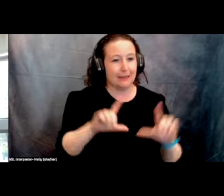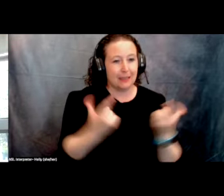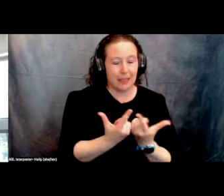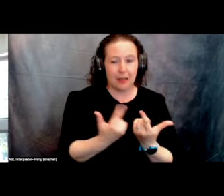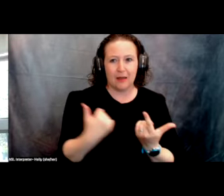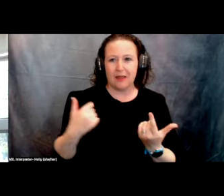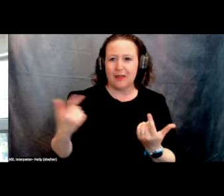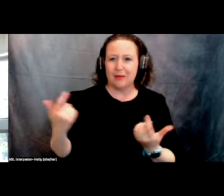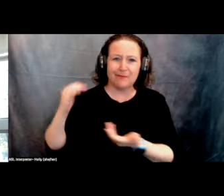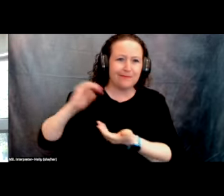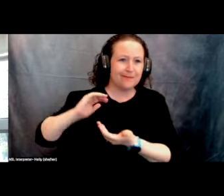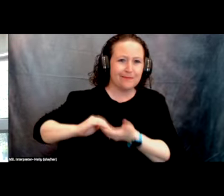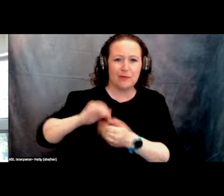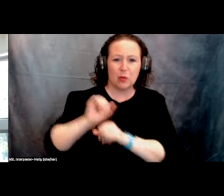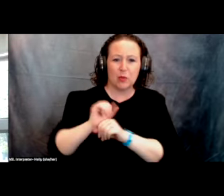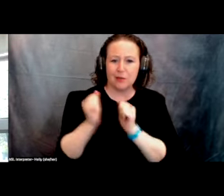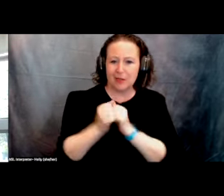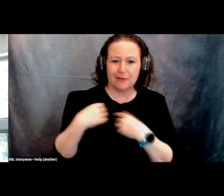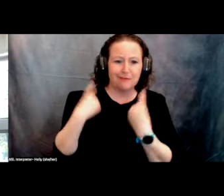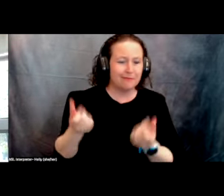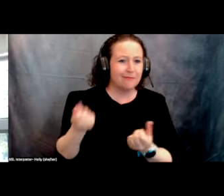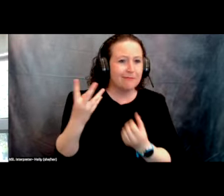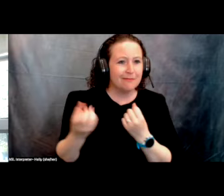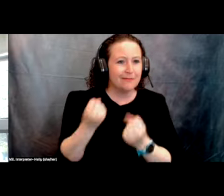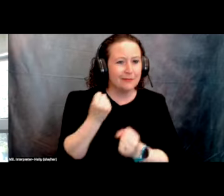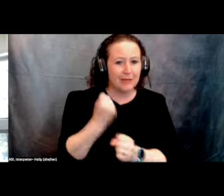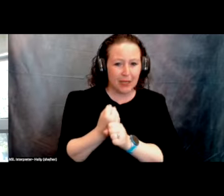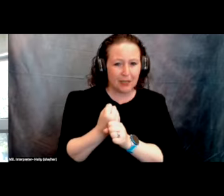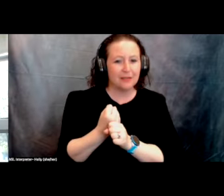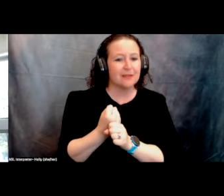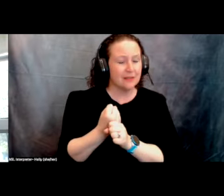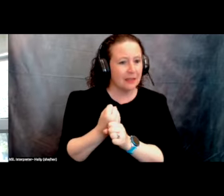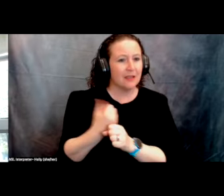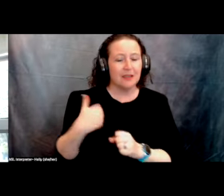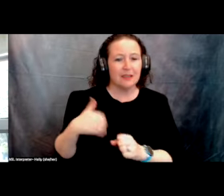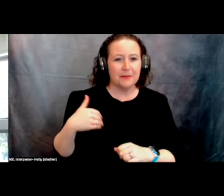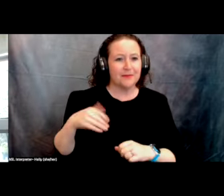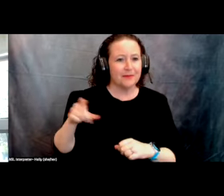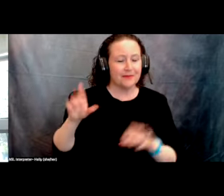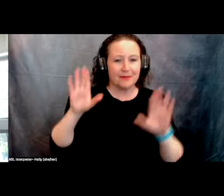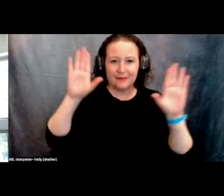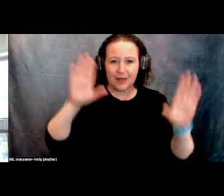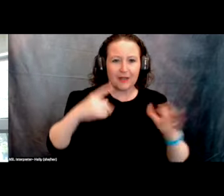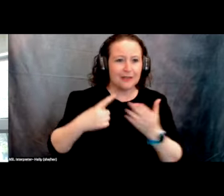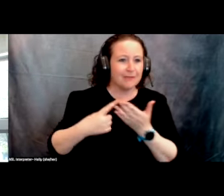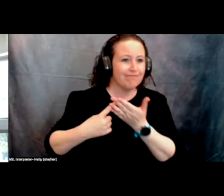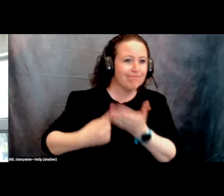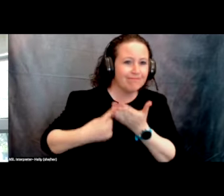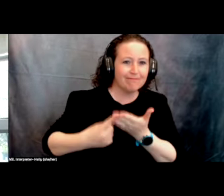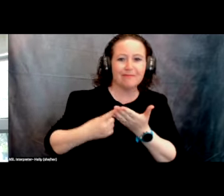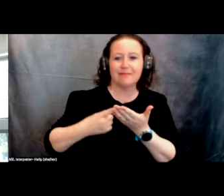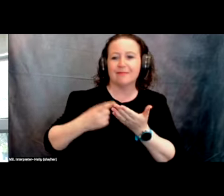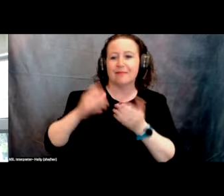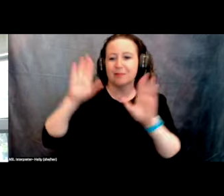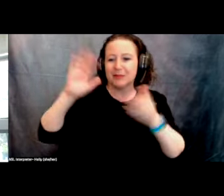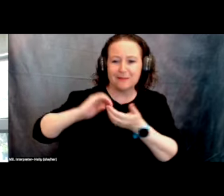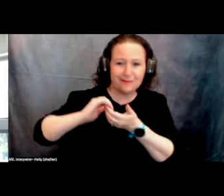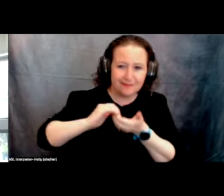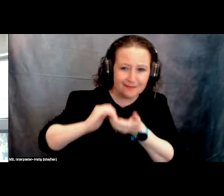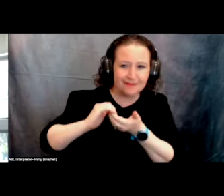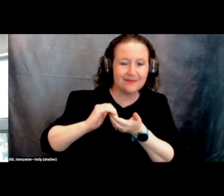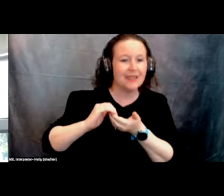past several years, and there have been great conversations and discussions. And we're